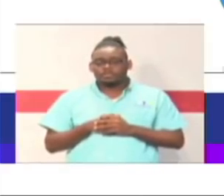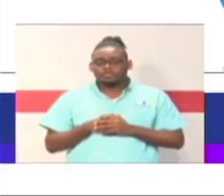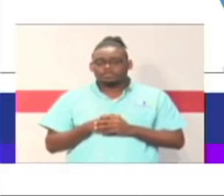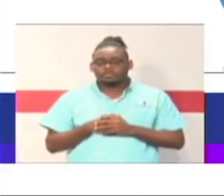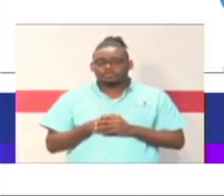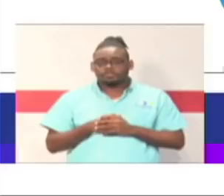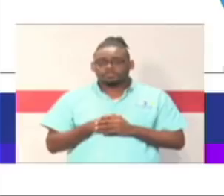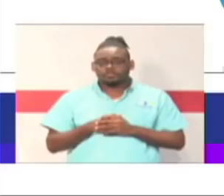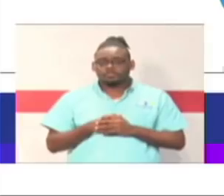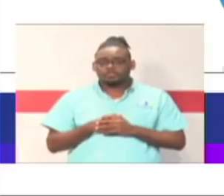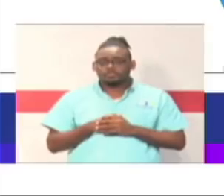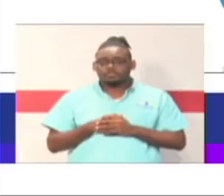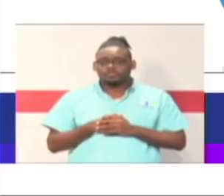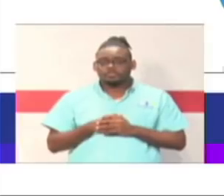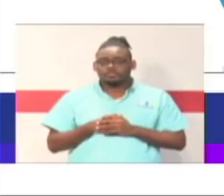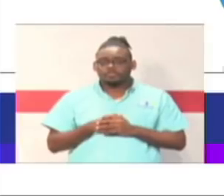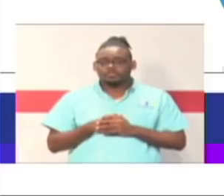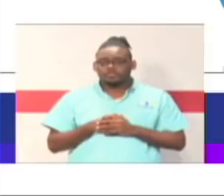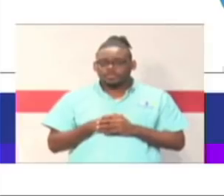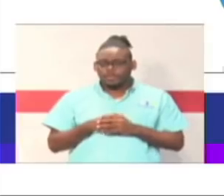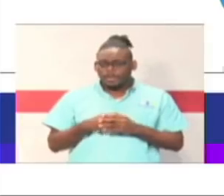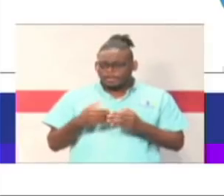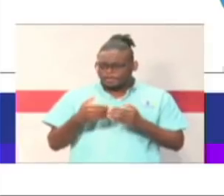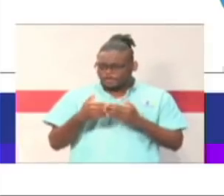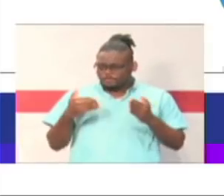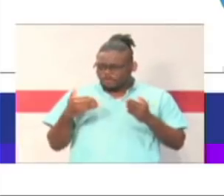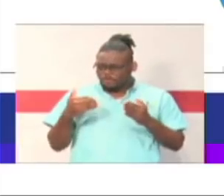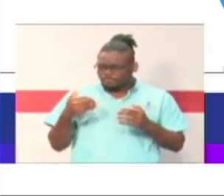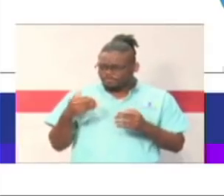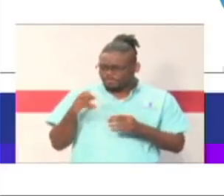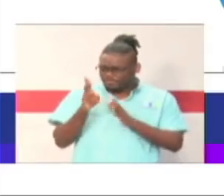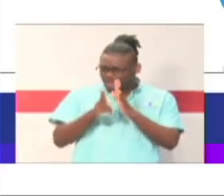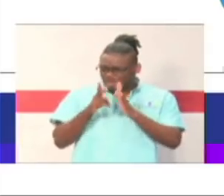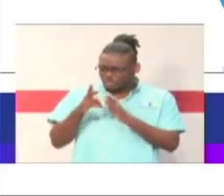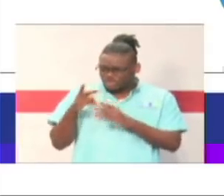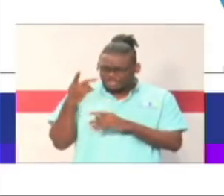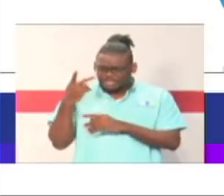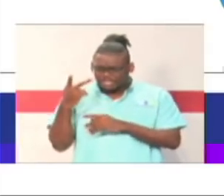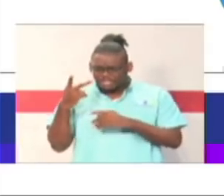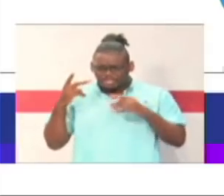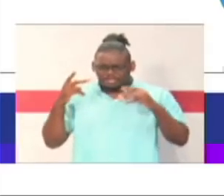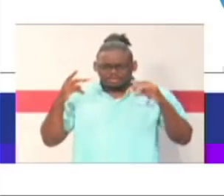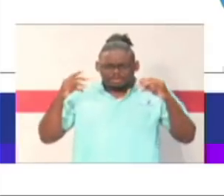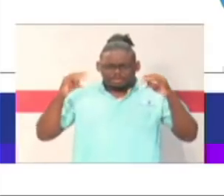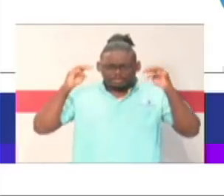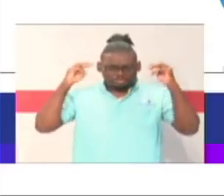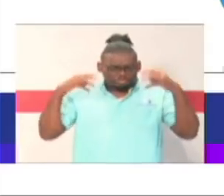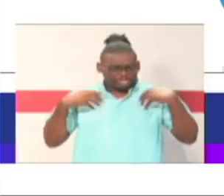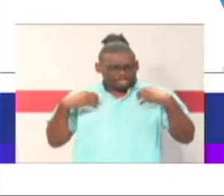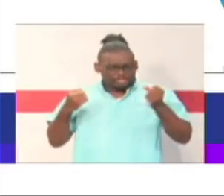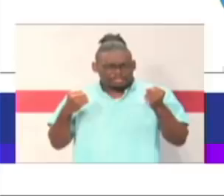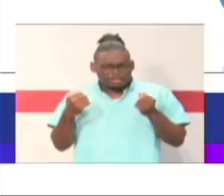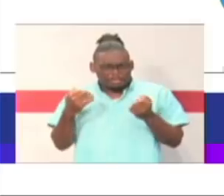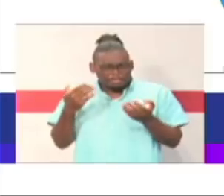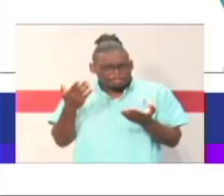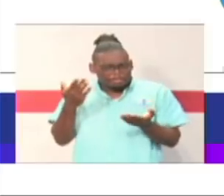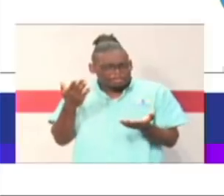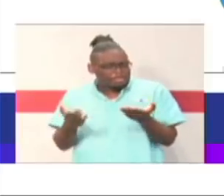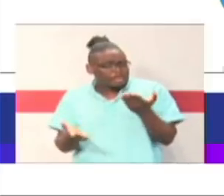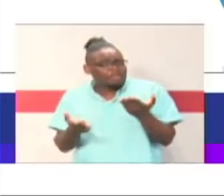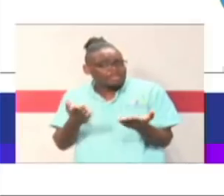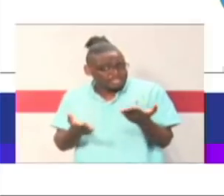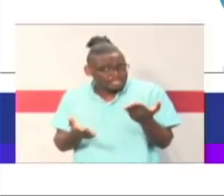It was shared in a video by the Minister of Health with media personnel. Does this now hinder the objectives of the Ministry of Health and Health